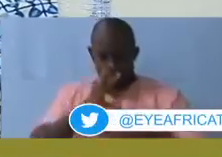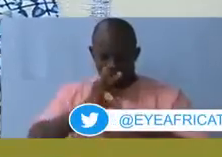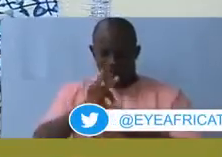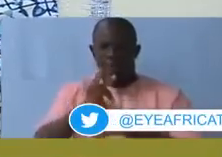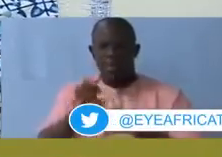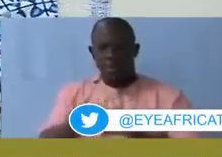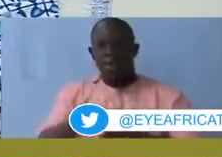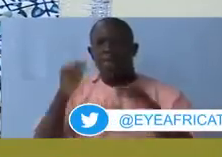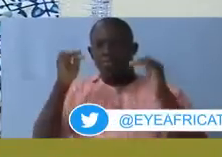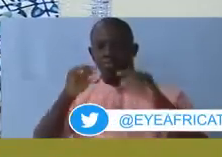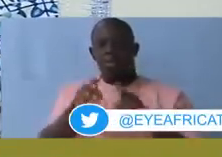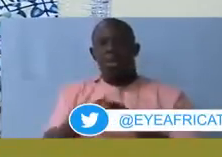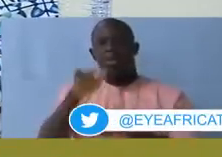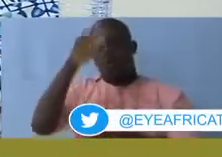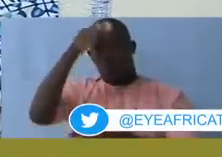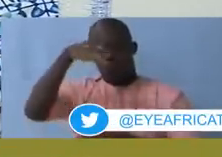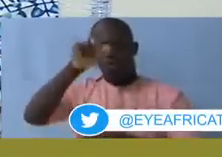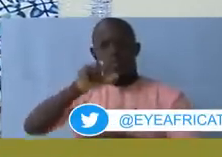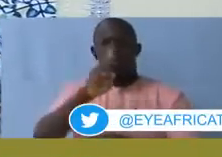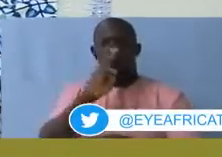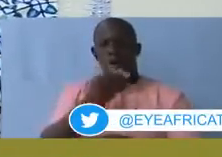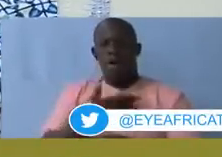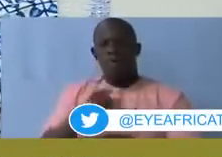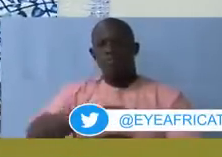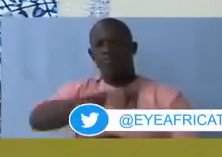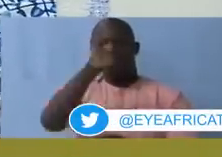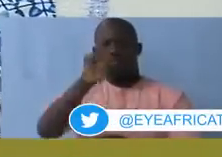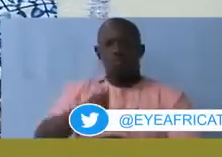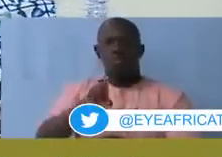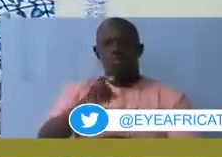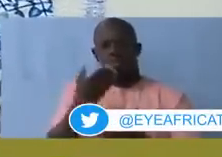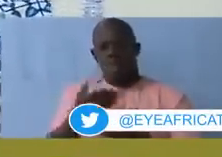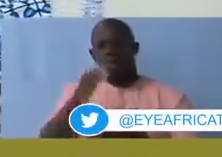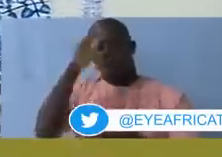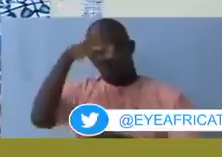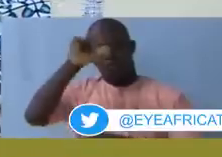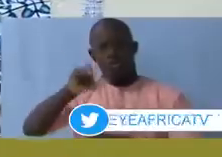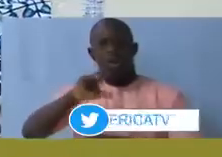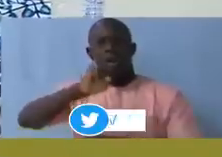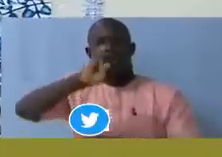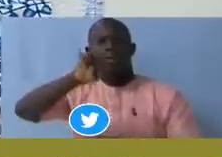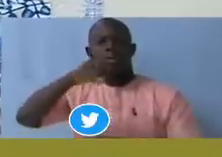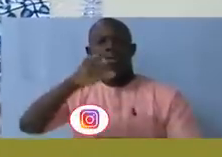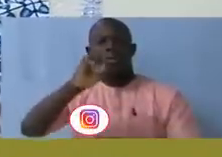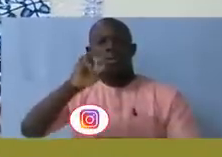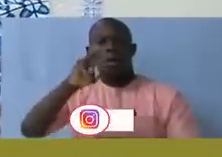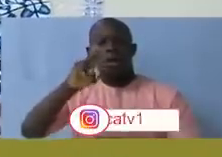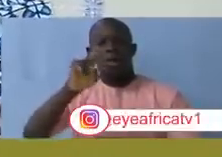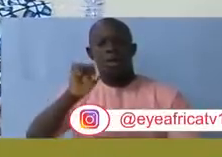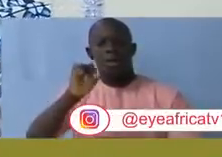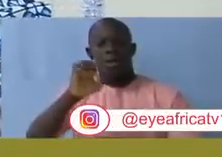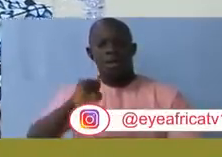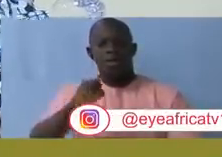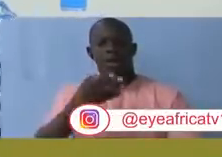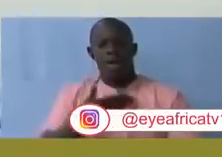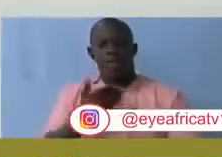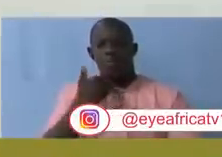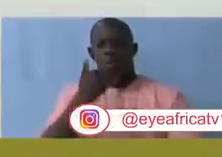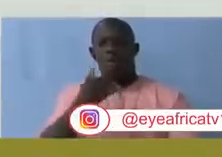session. Commissioners, do you have any questions? Commissioner Jones? Okay, then I'll come, Commissioner.